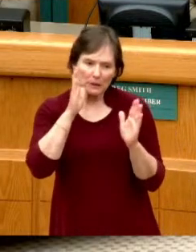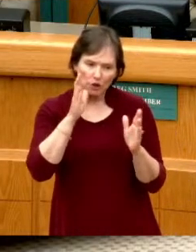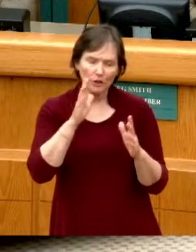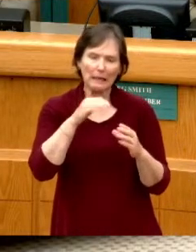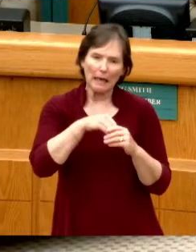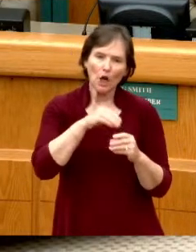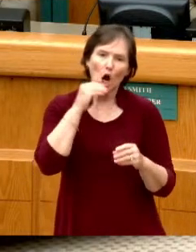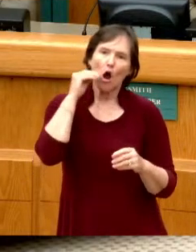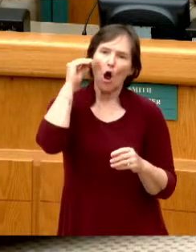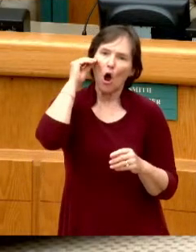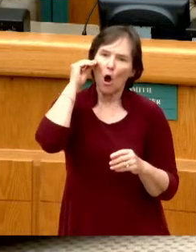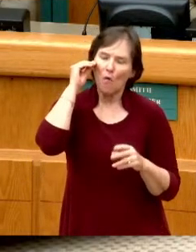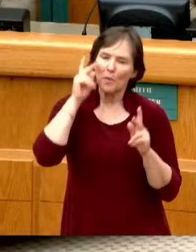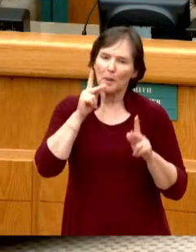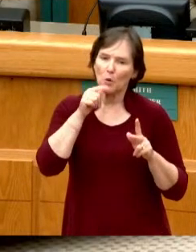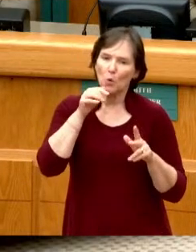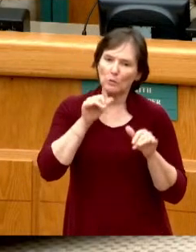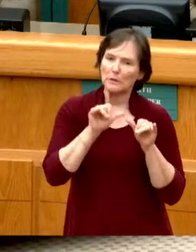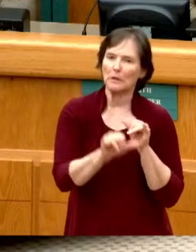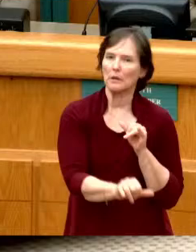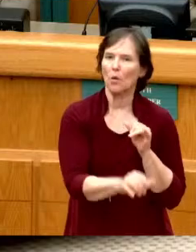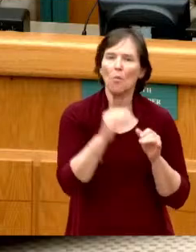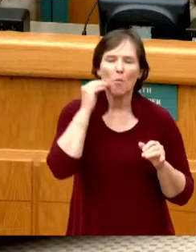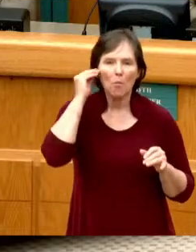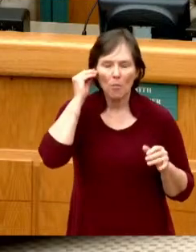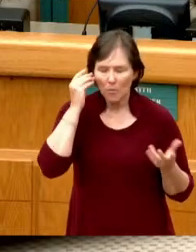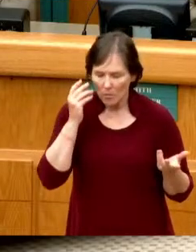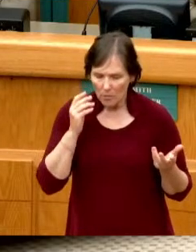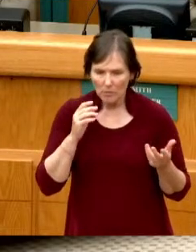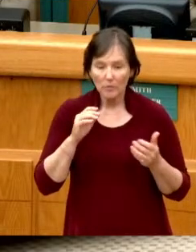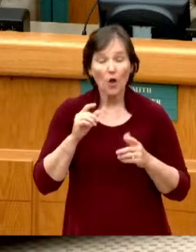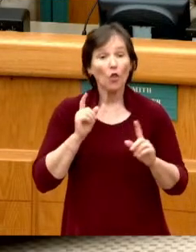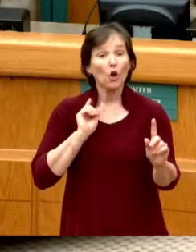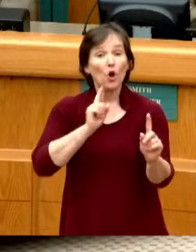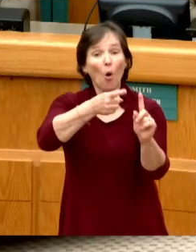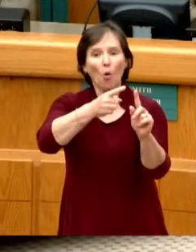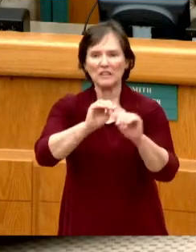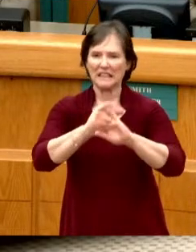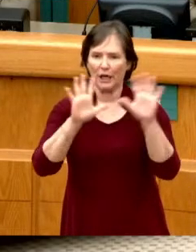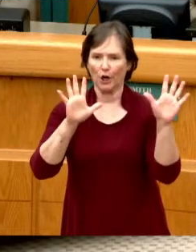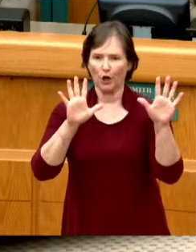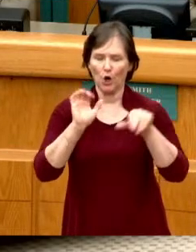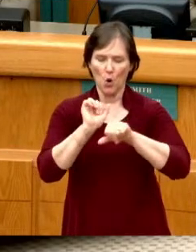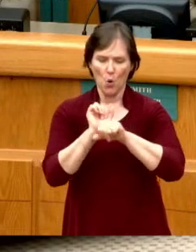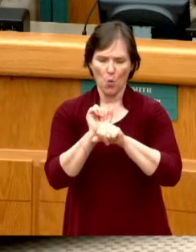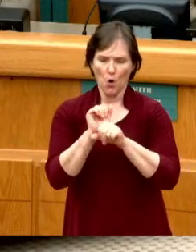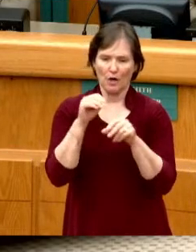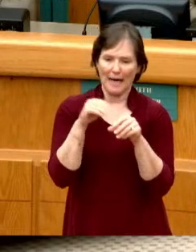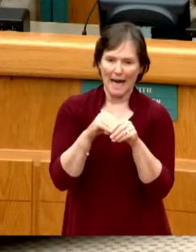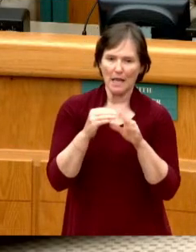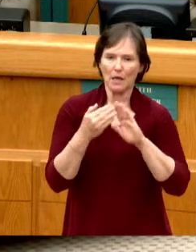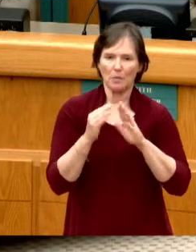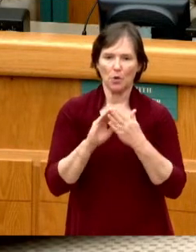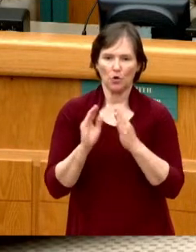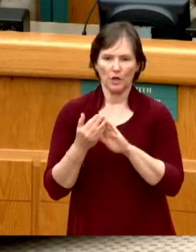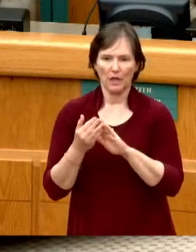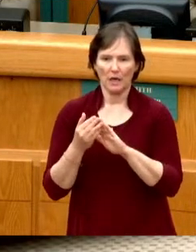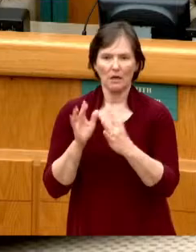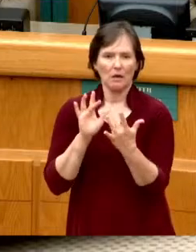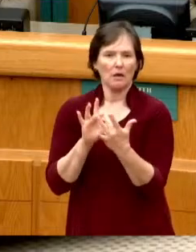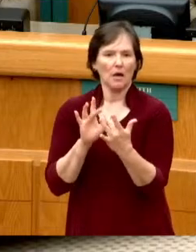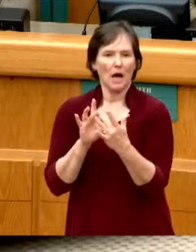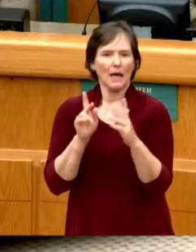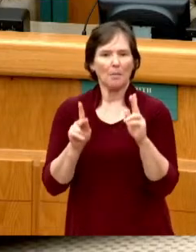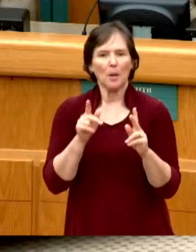the goal is very clear. Work within our community to reach these people who have a greater degree